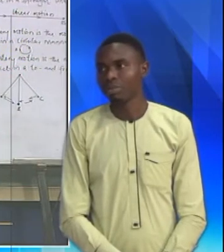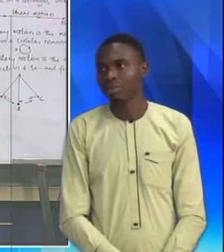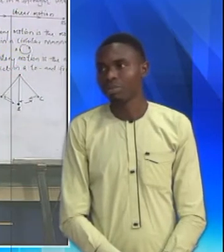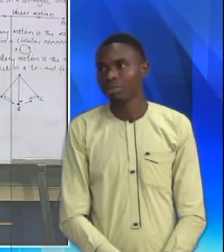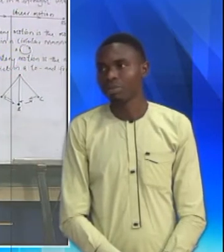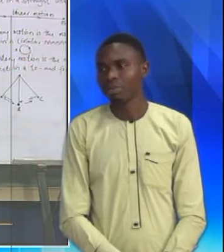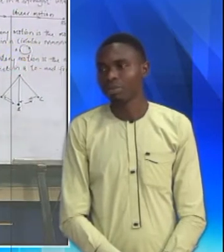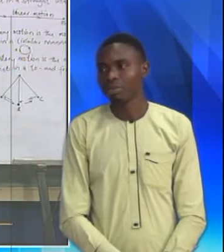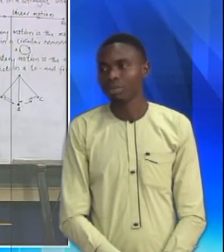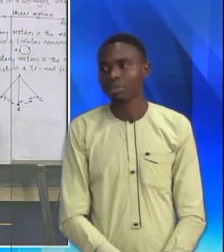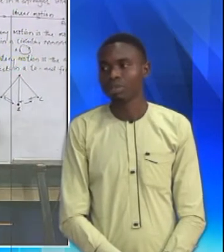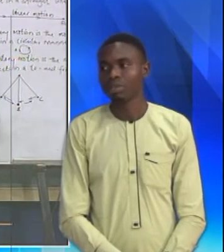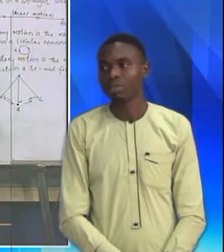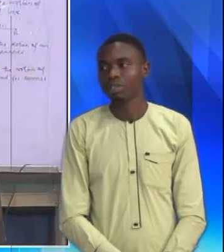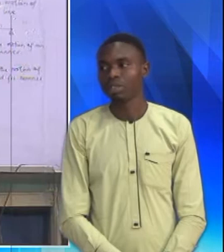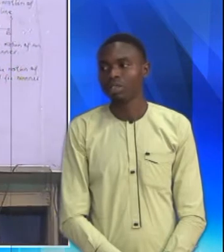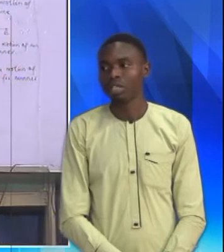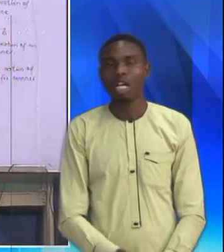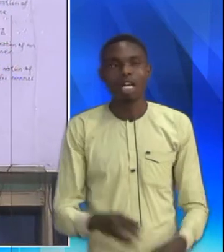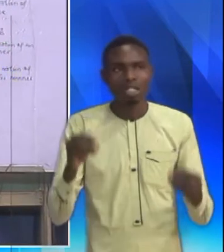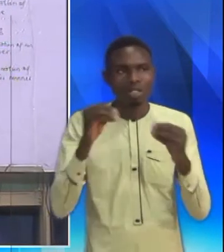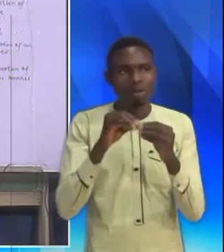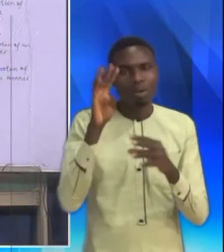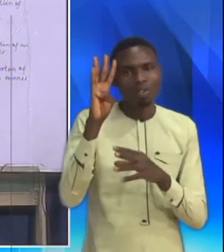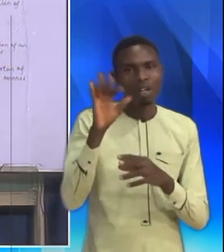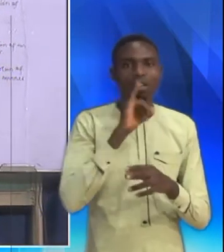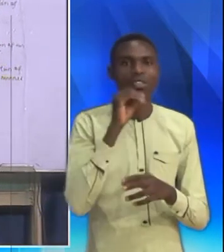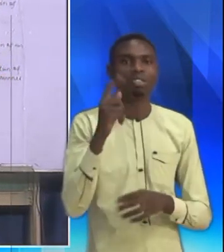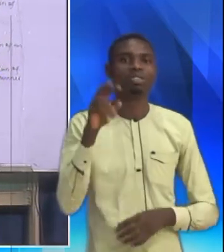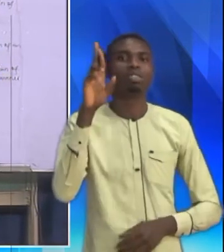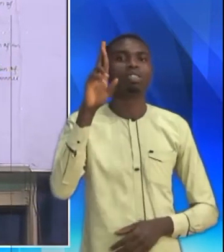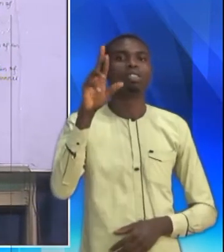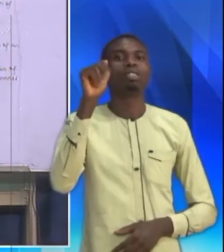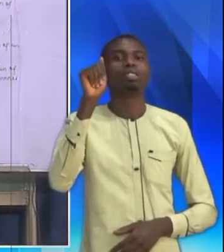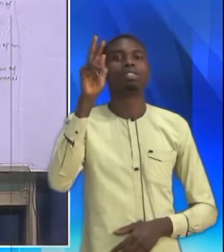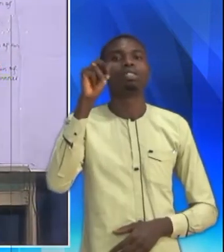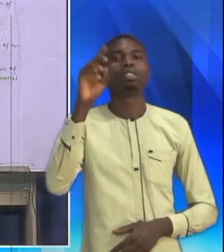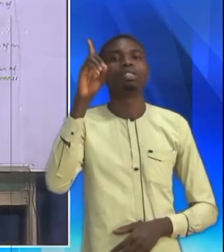is the random motion. The what? The random